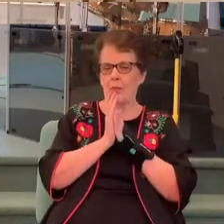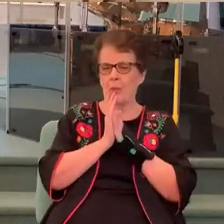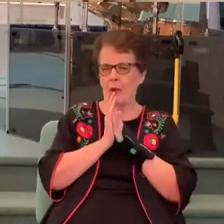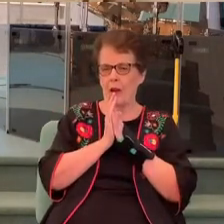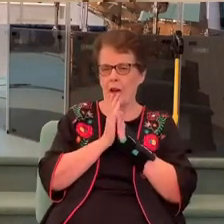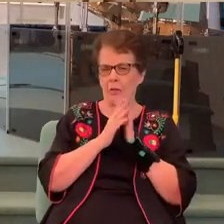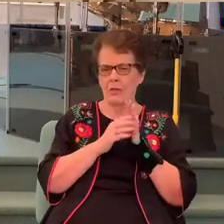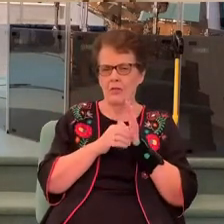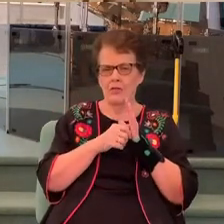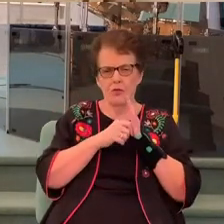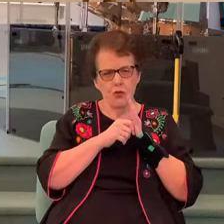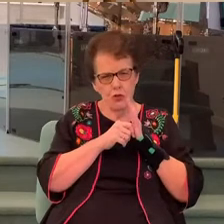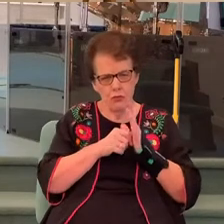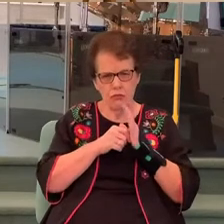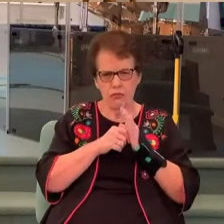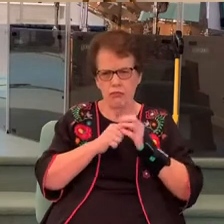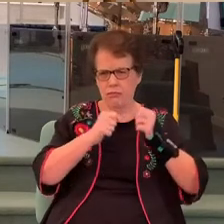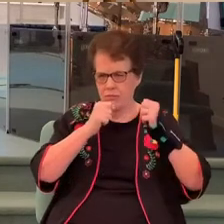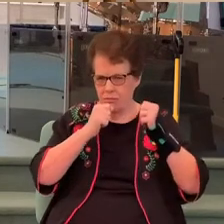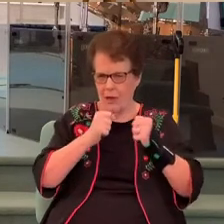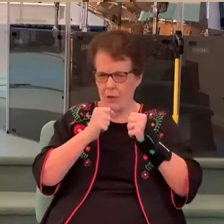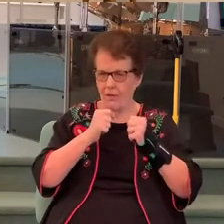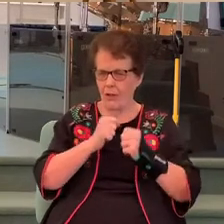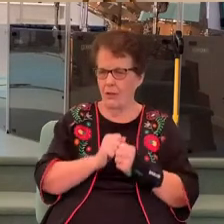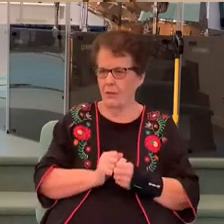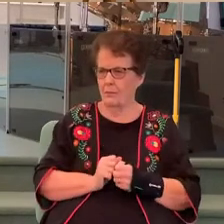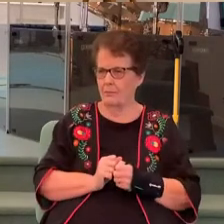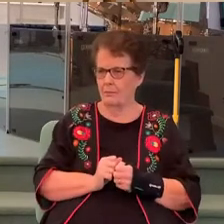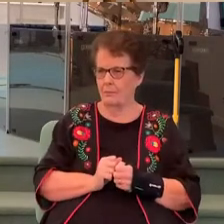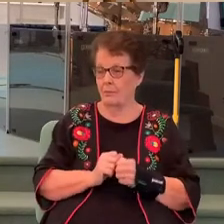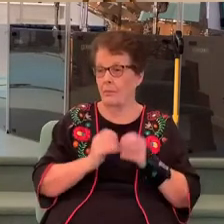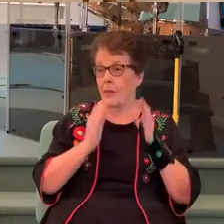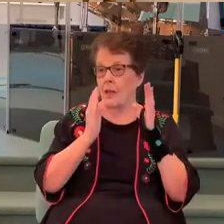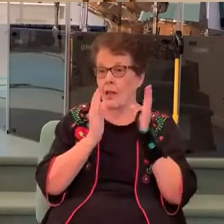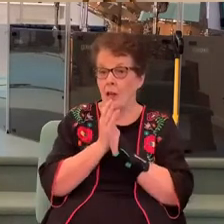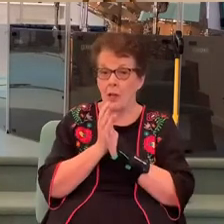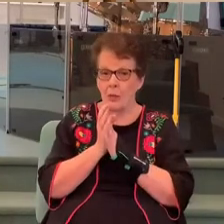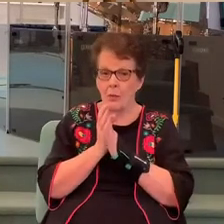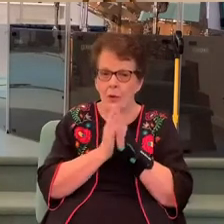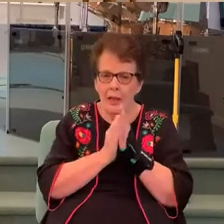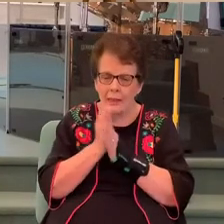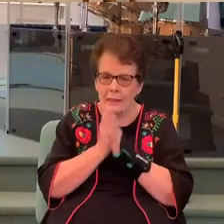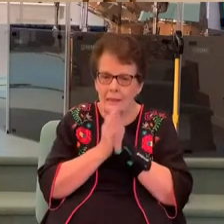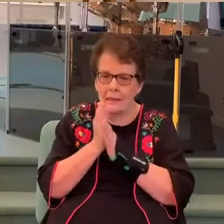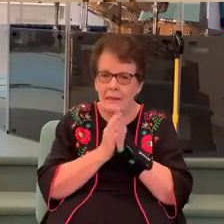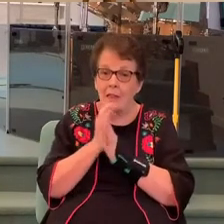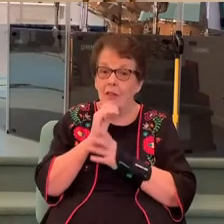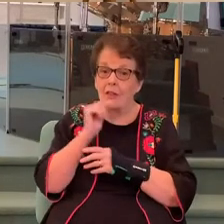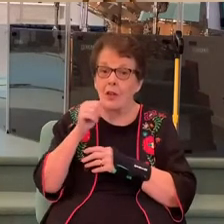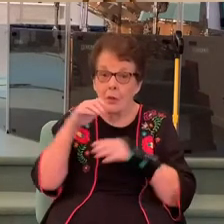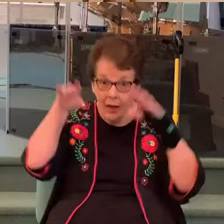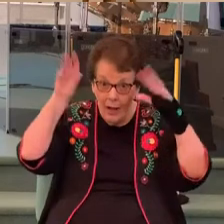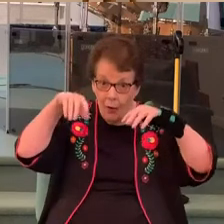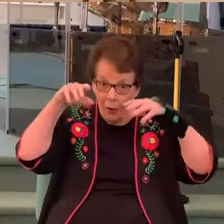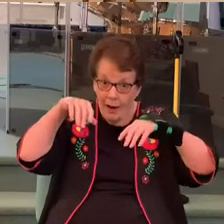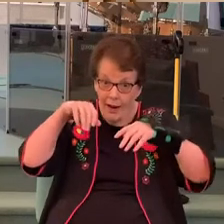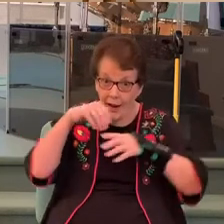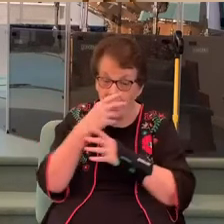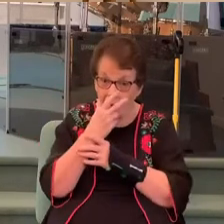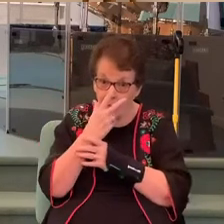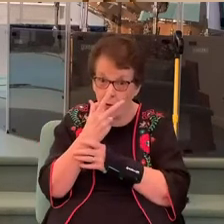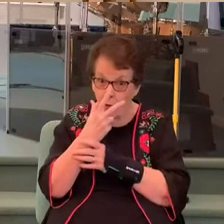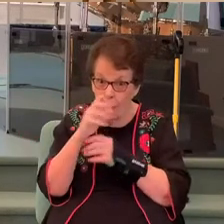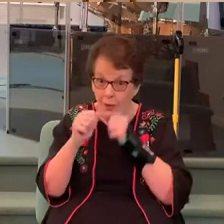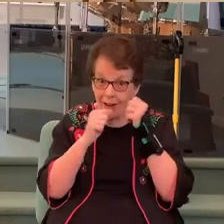prayer proved powerful. He prayed earnestly that it would not rain, and for 3 years and 6 months it did